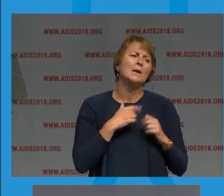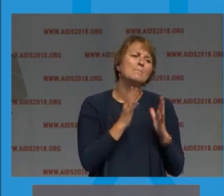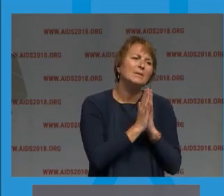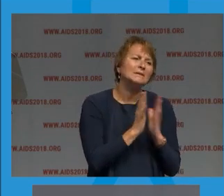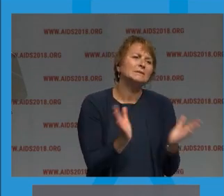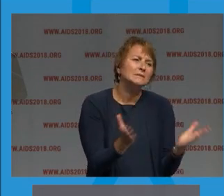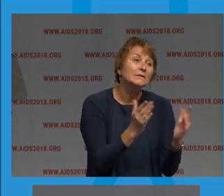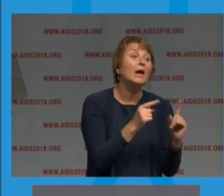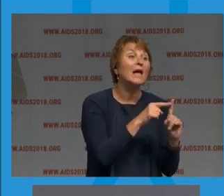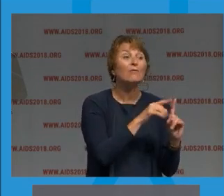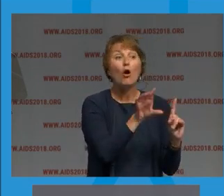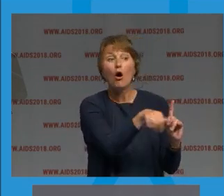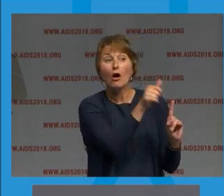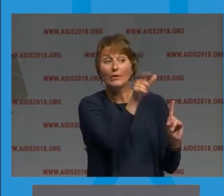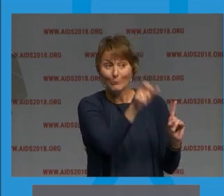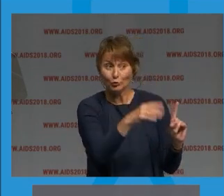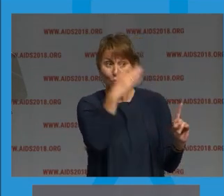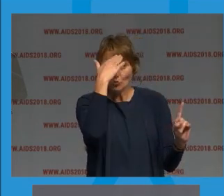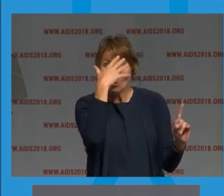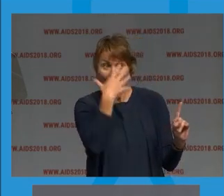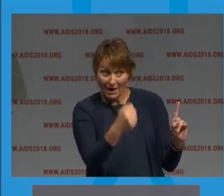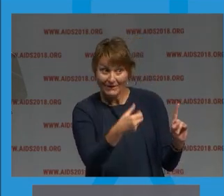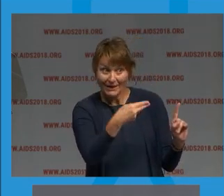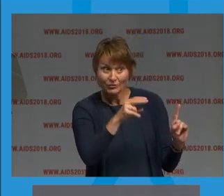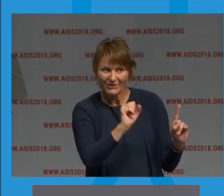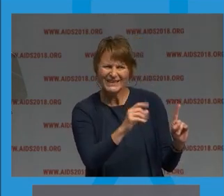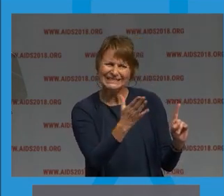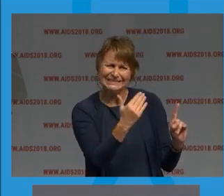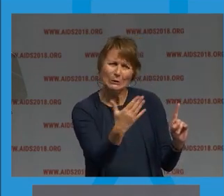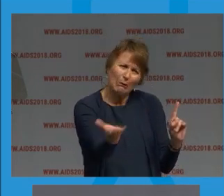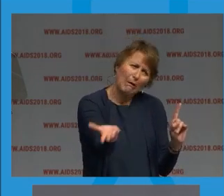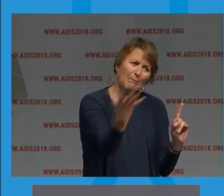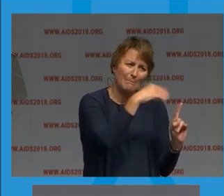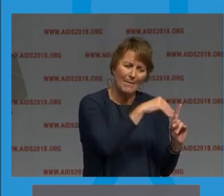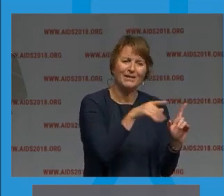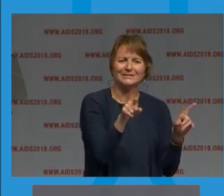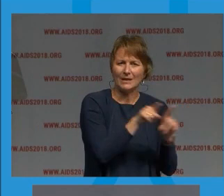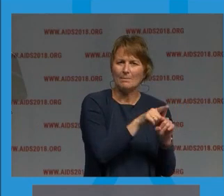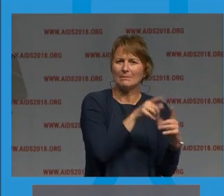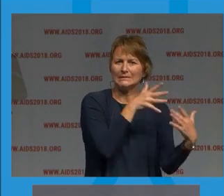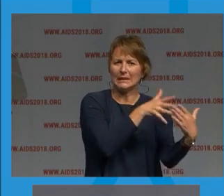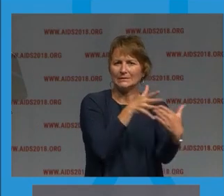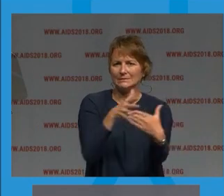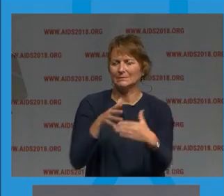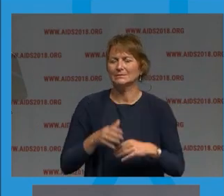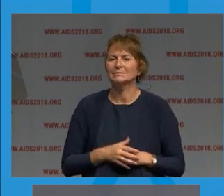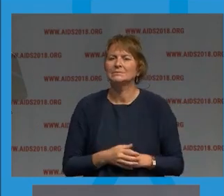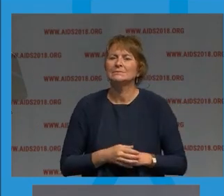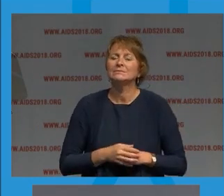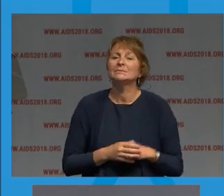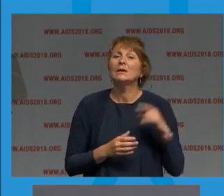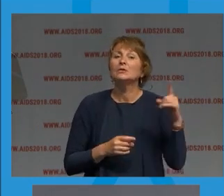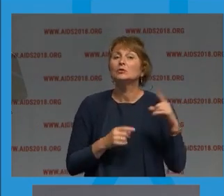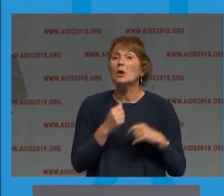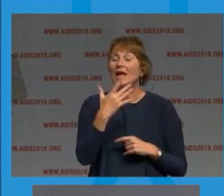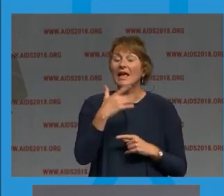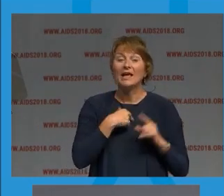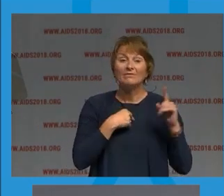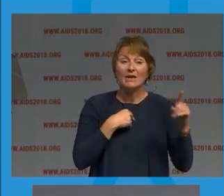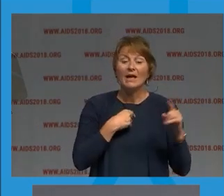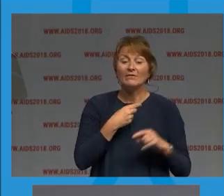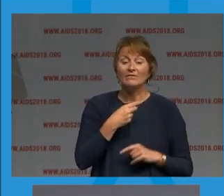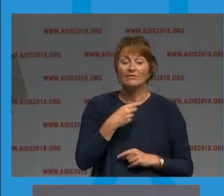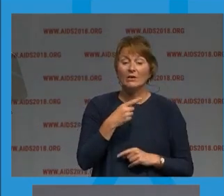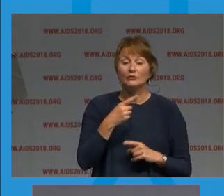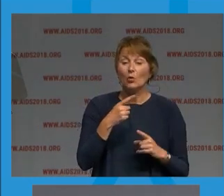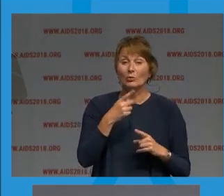peers for HIV testing. Recruitment stops if two HIV-negative cases are consecutively noted